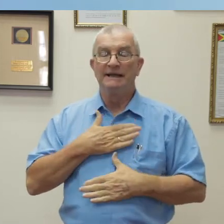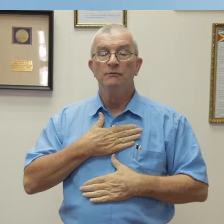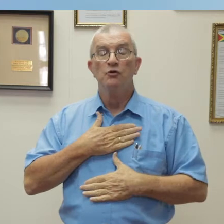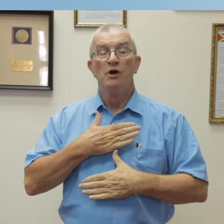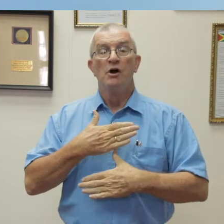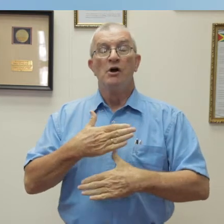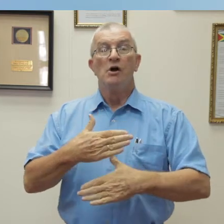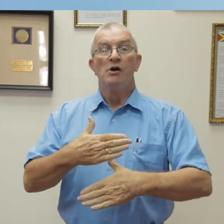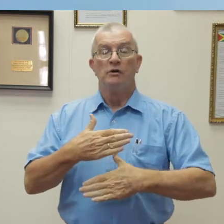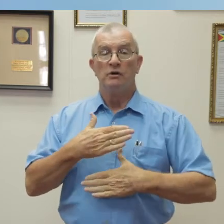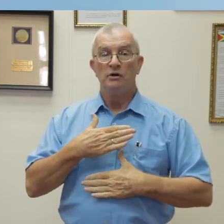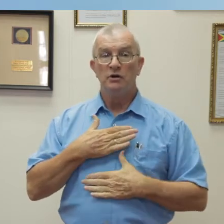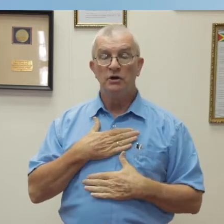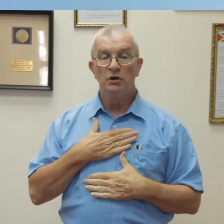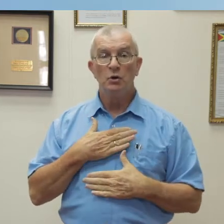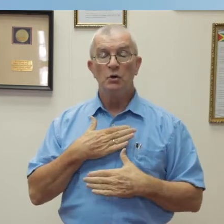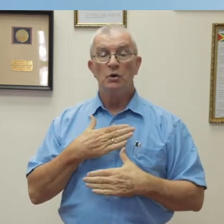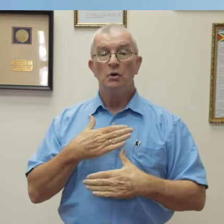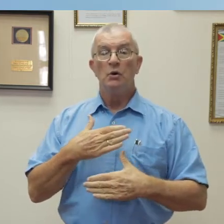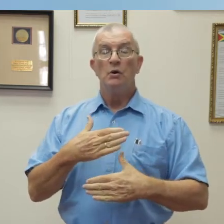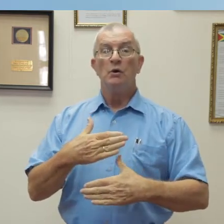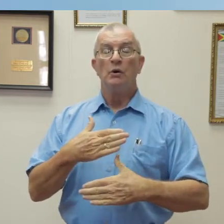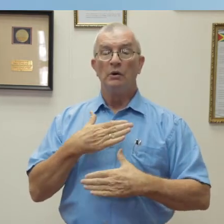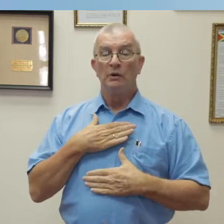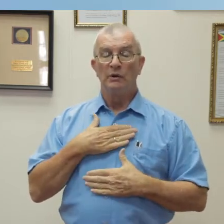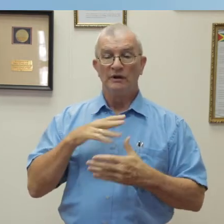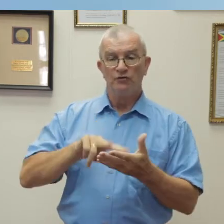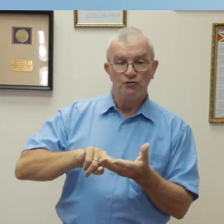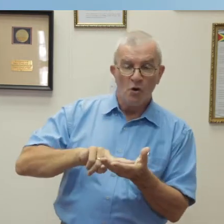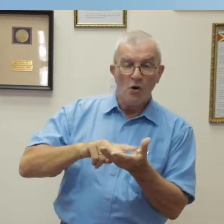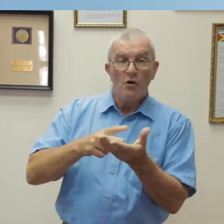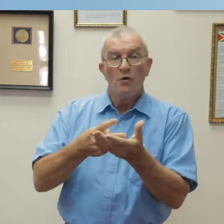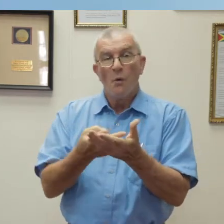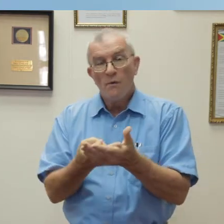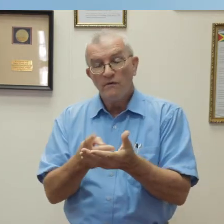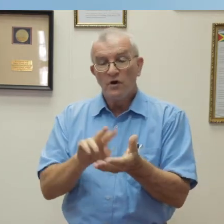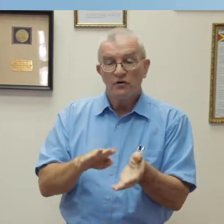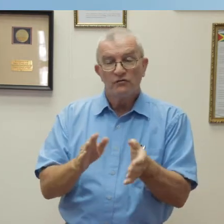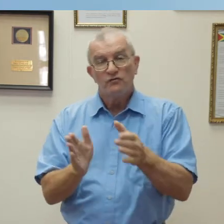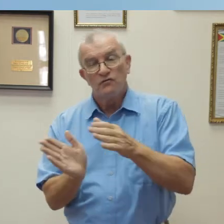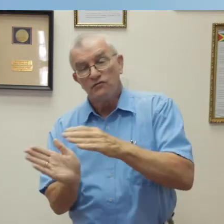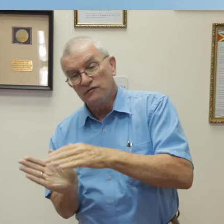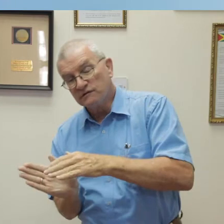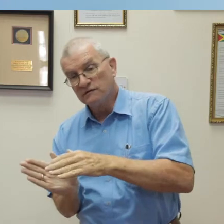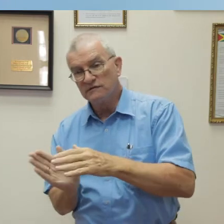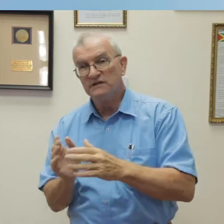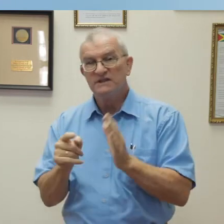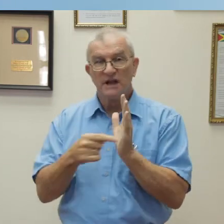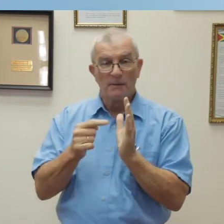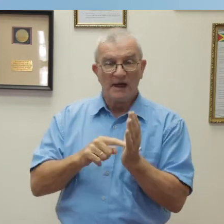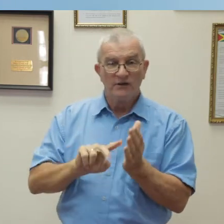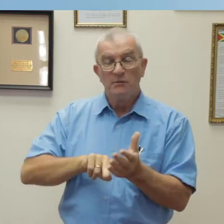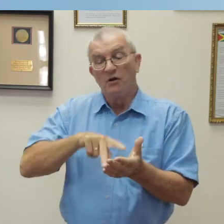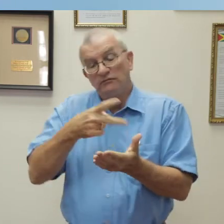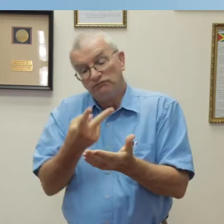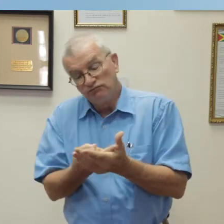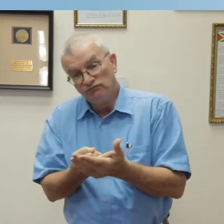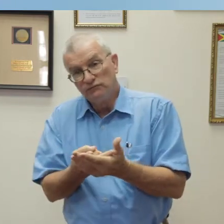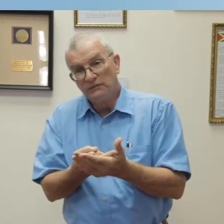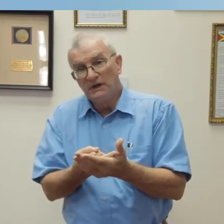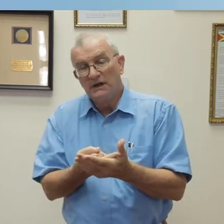by assisting with turning. Sometimes they have to be put on their stomach instead of lying on their